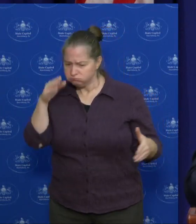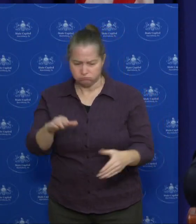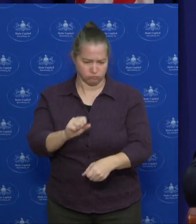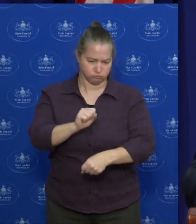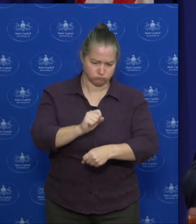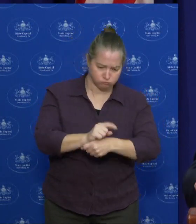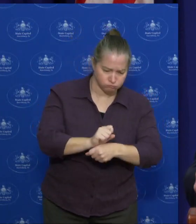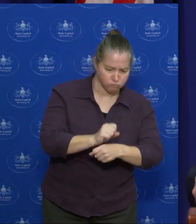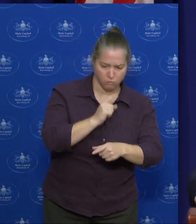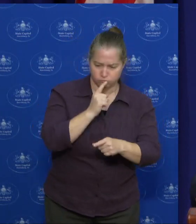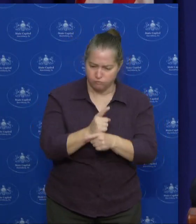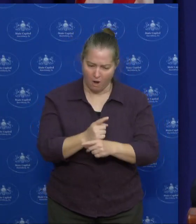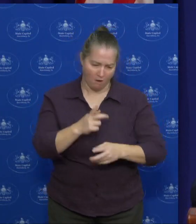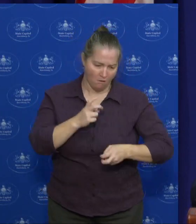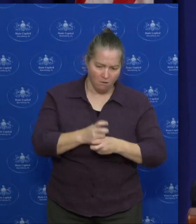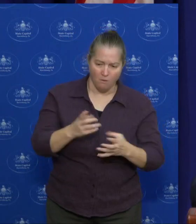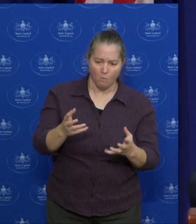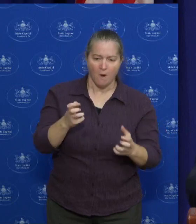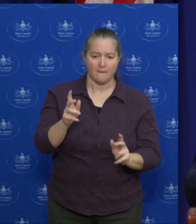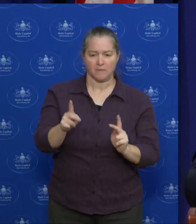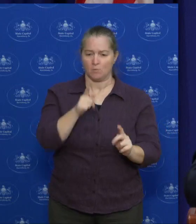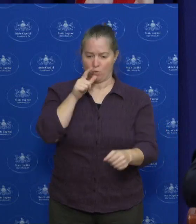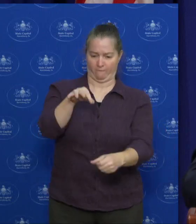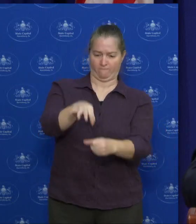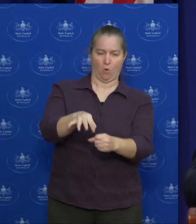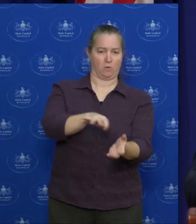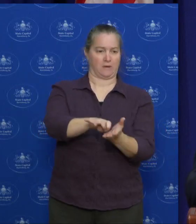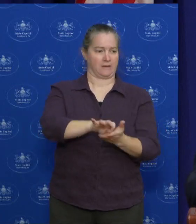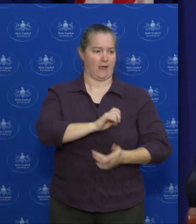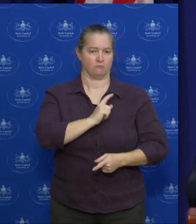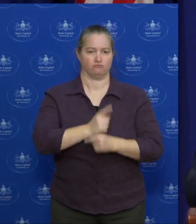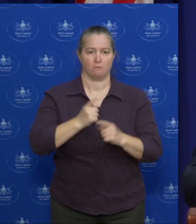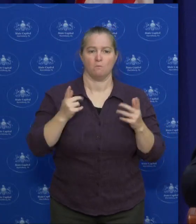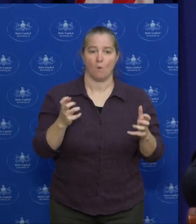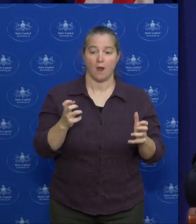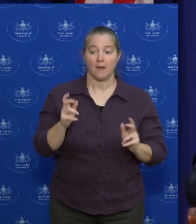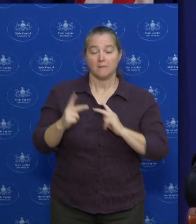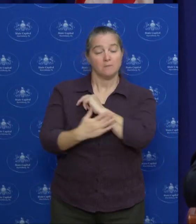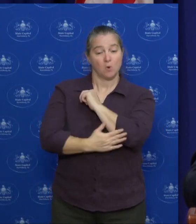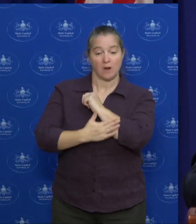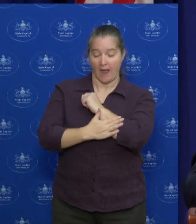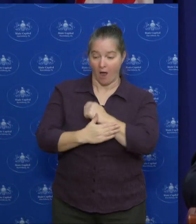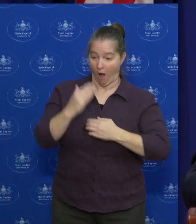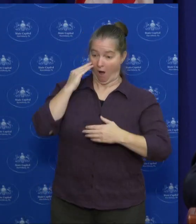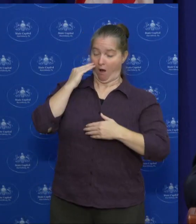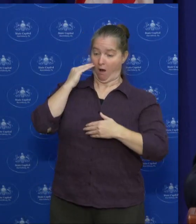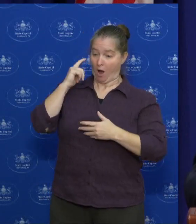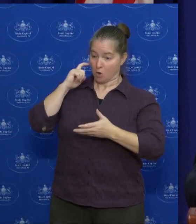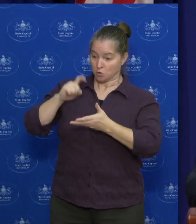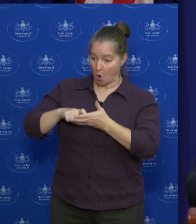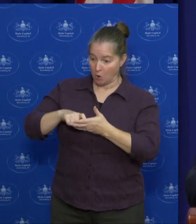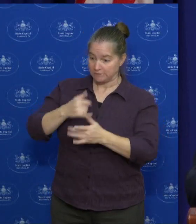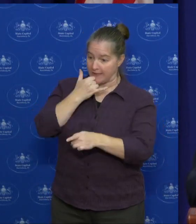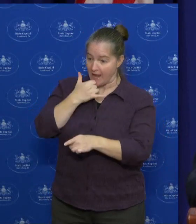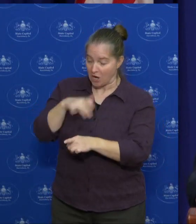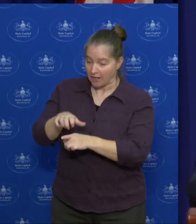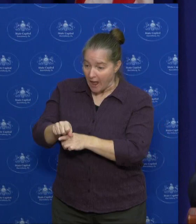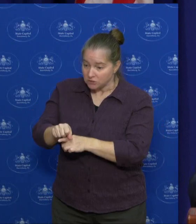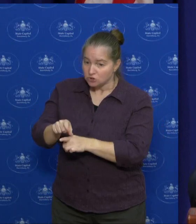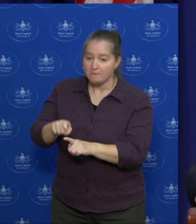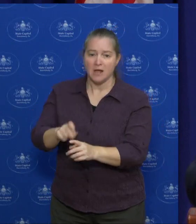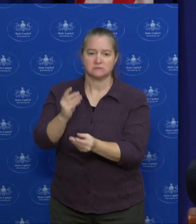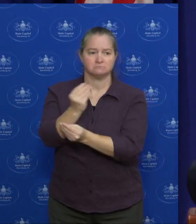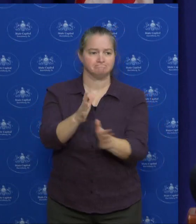The most important things for the counties to do when they are aware of an error is everything they can to make sure those voters are